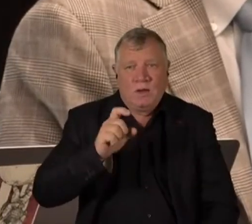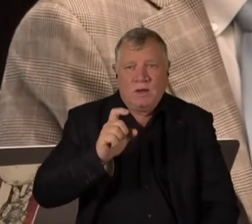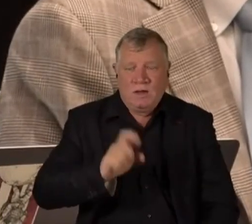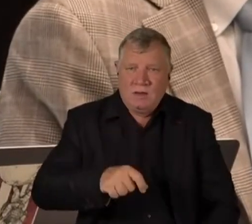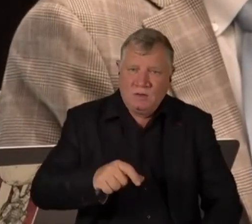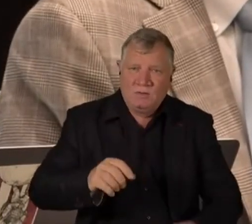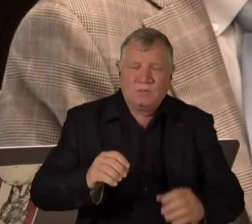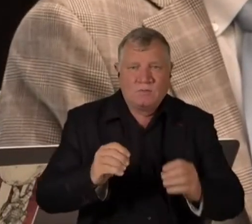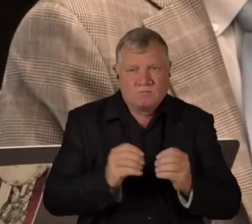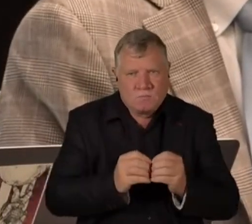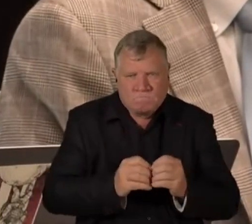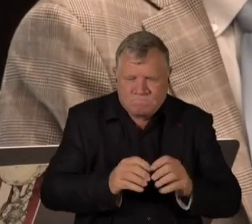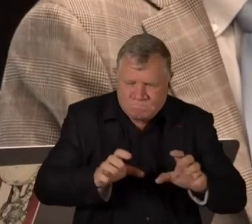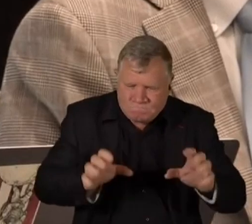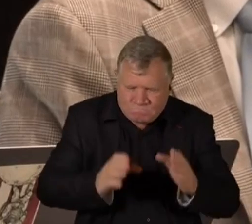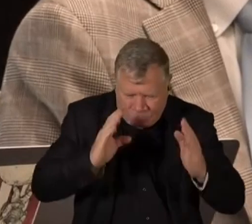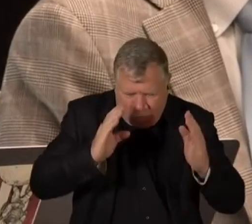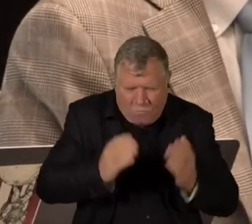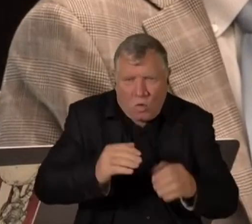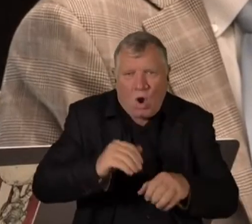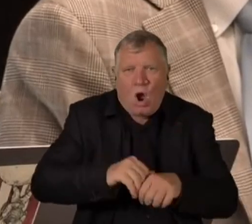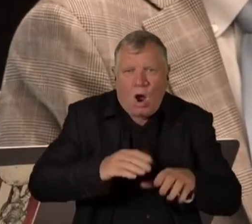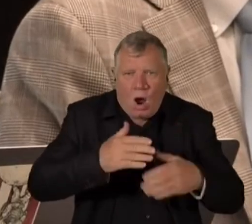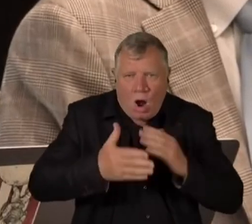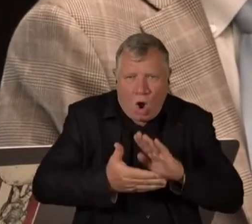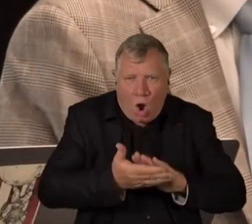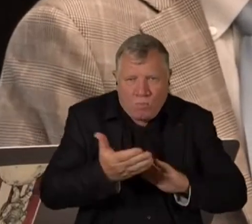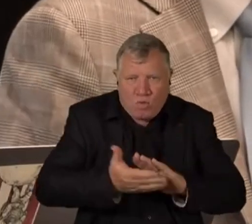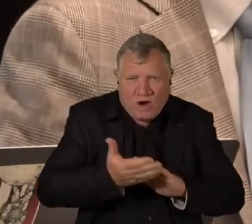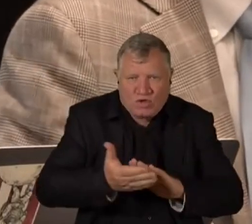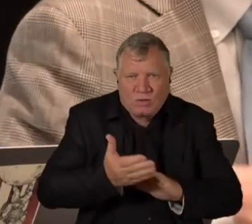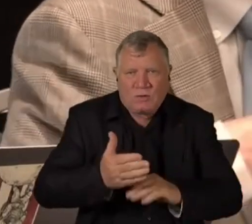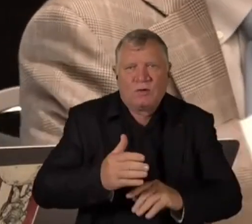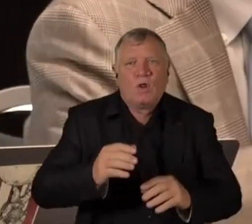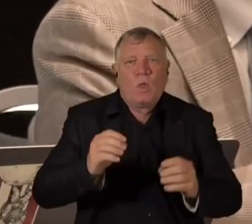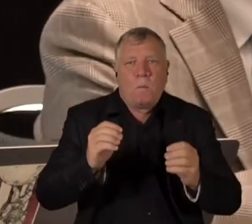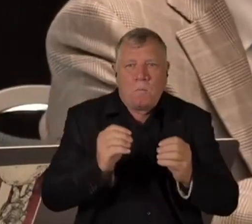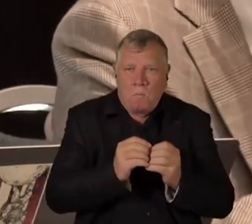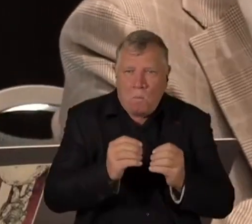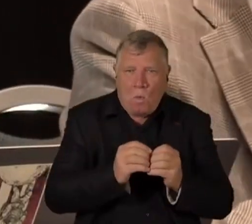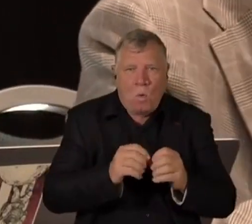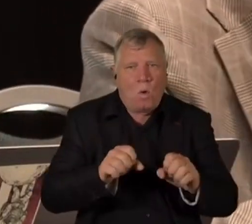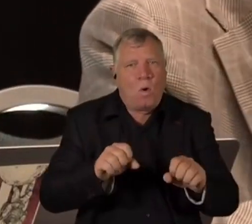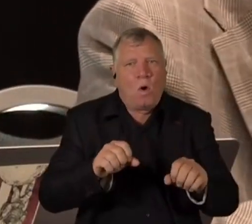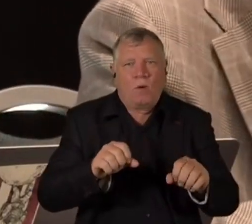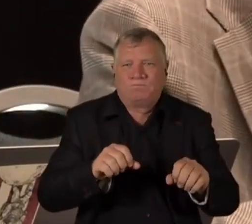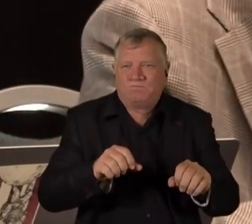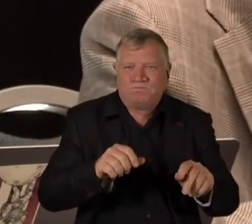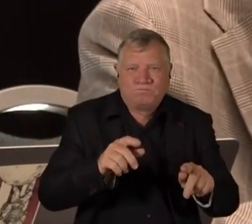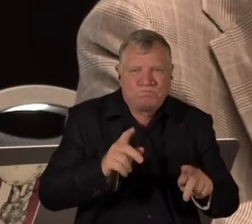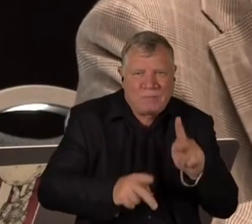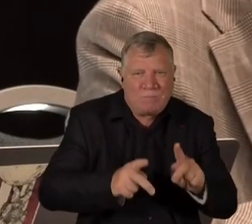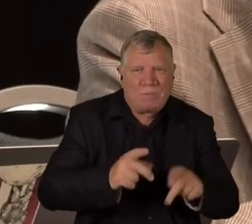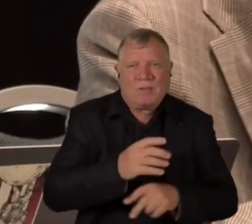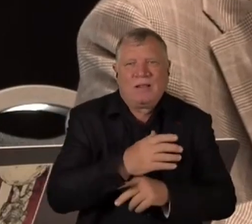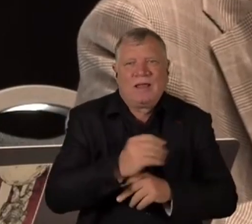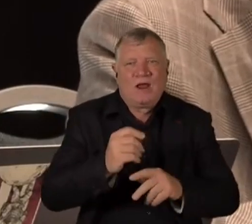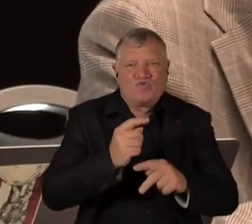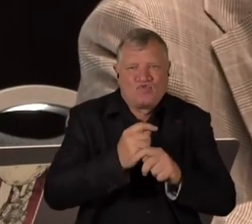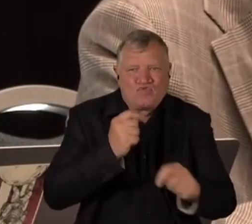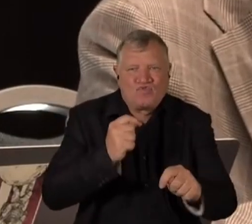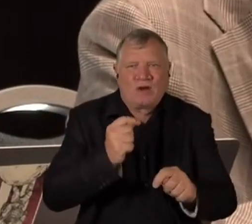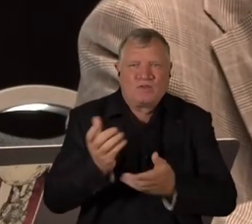the operational side and simply get what needs to get done faster with more boots and trucks on the ground. Focusing